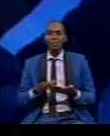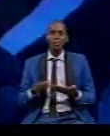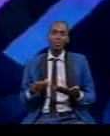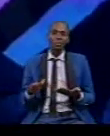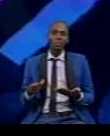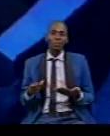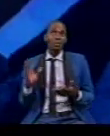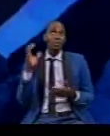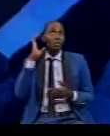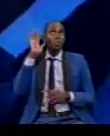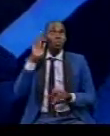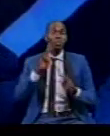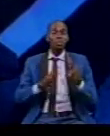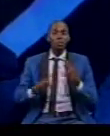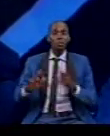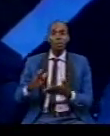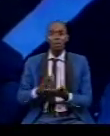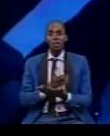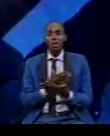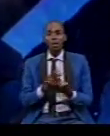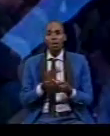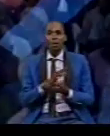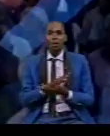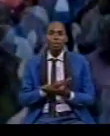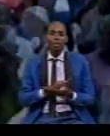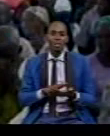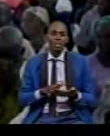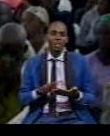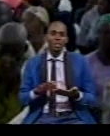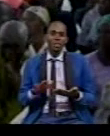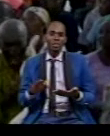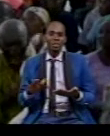be healed in Jesus' name.